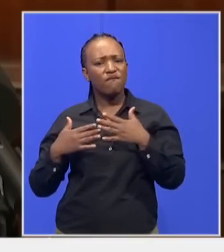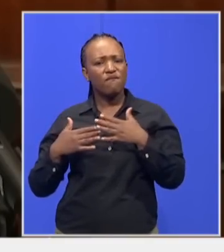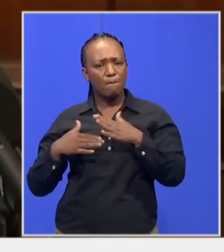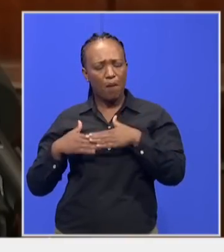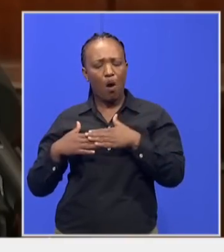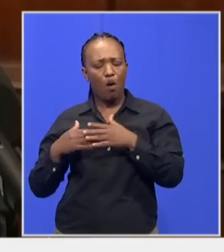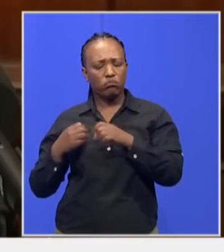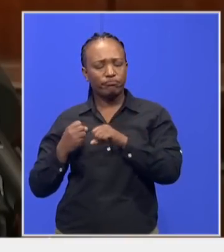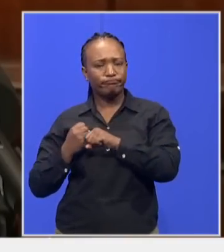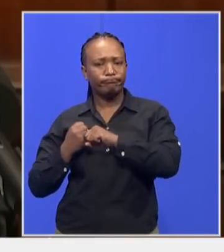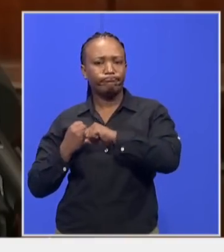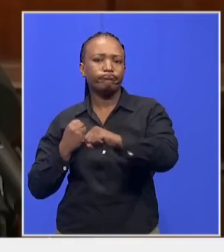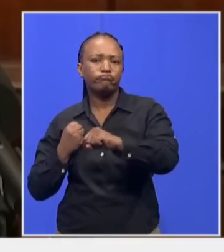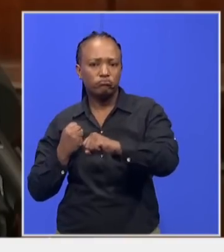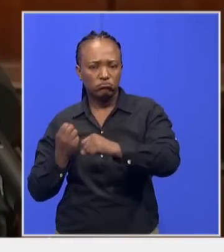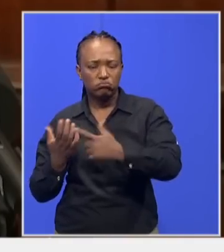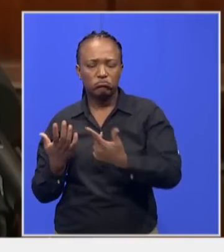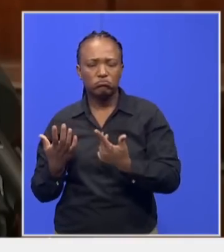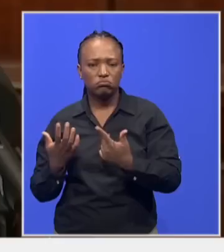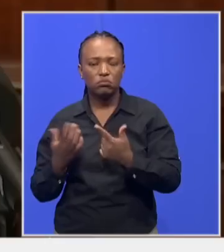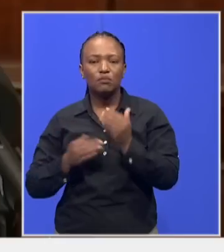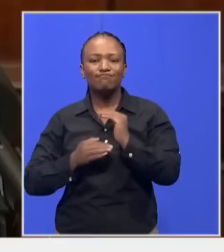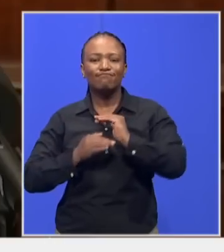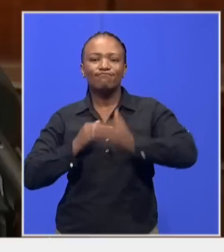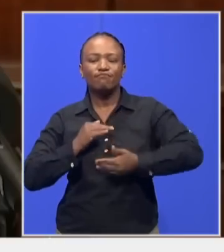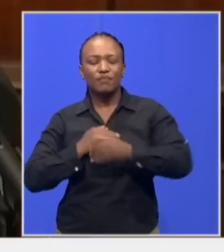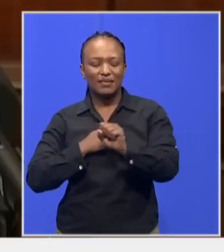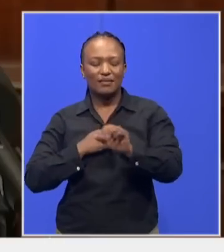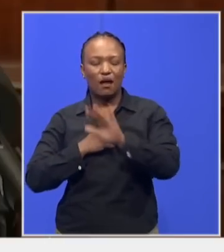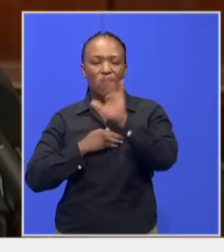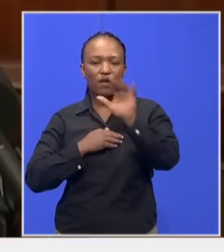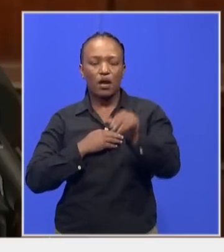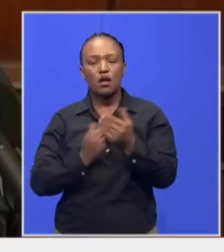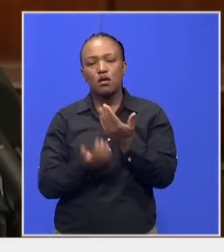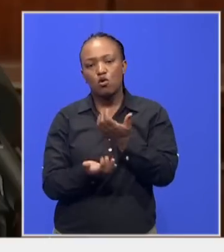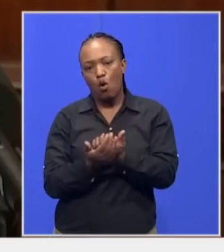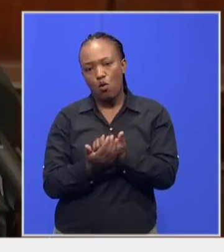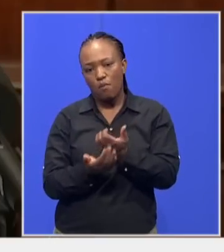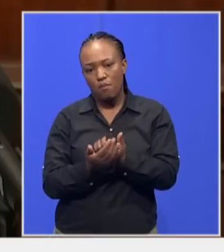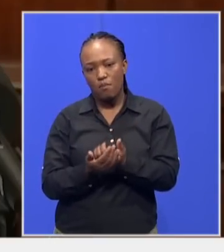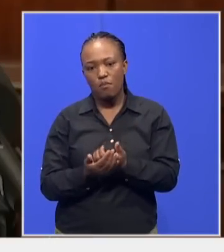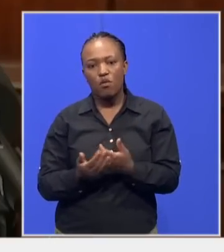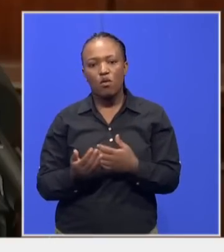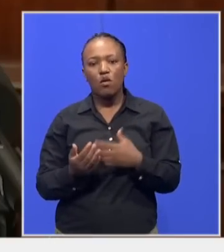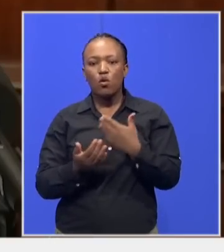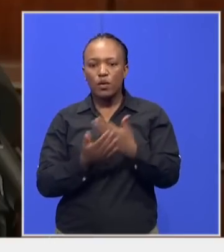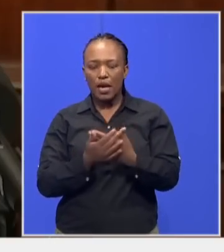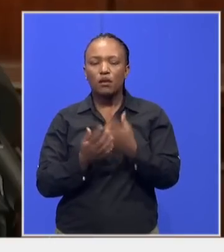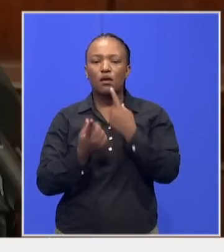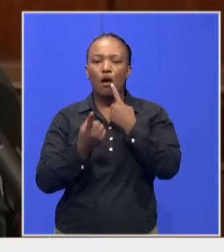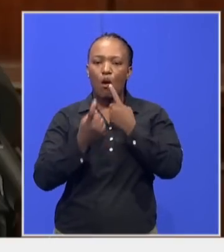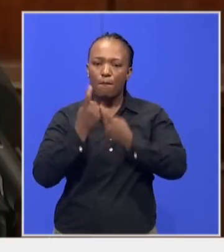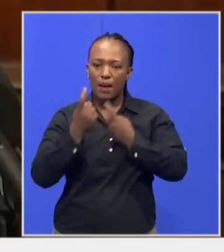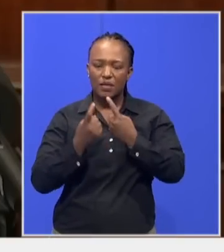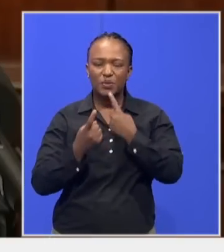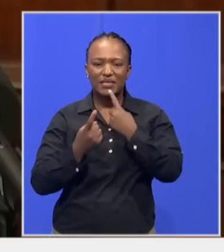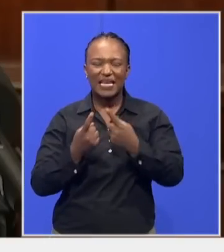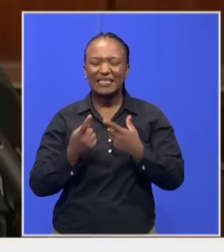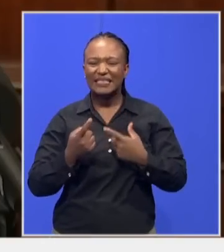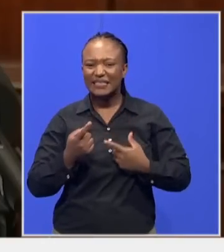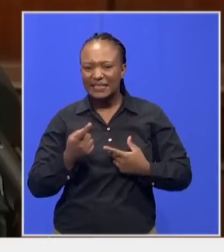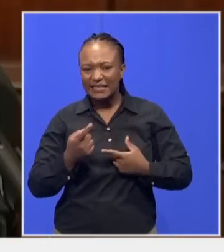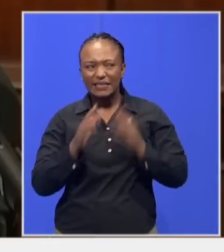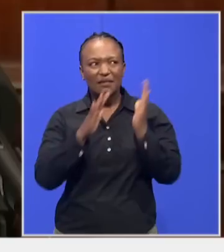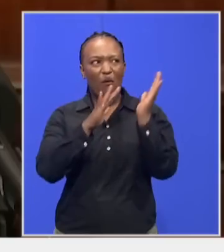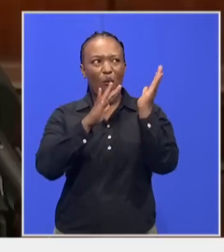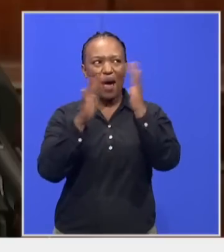you protect the South African economy. Of course, you'll raise other issues around emissions, making sure that you get the technology